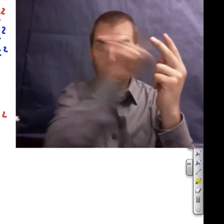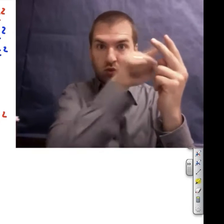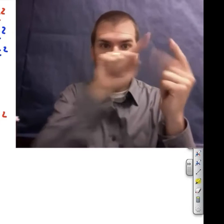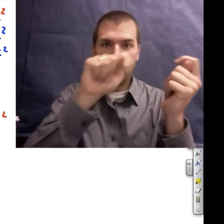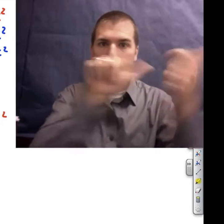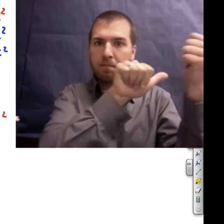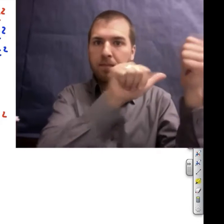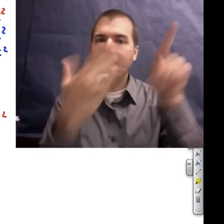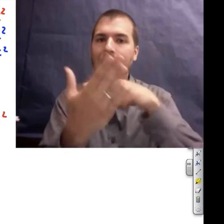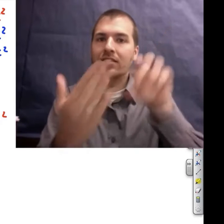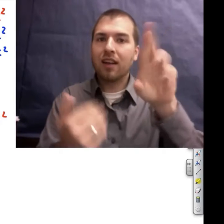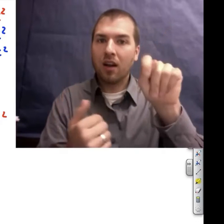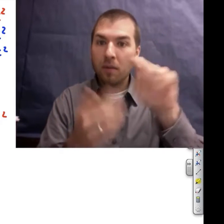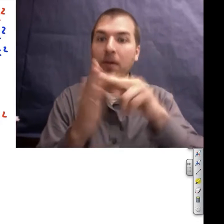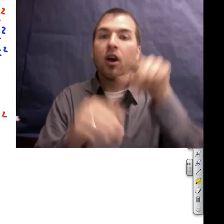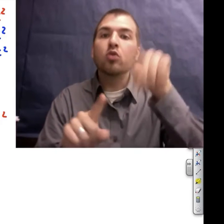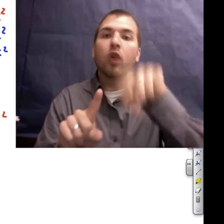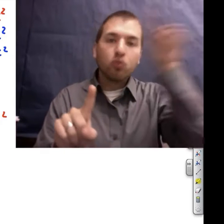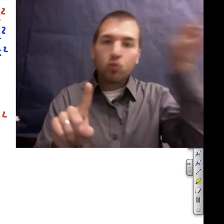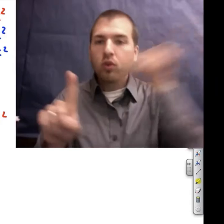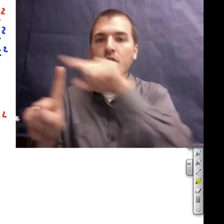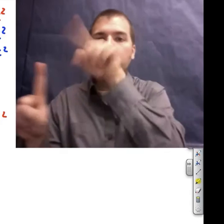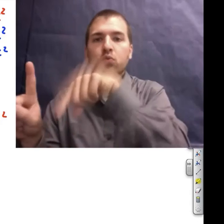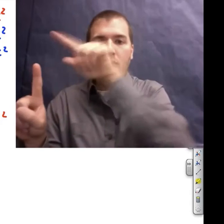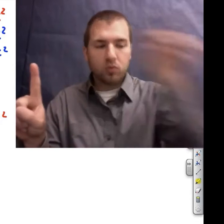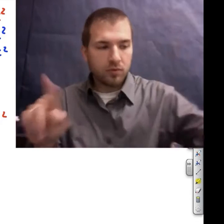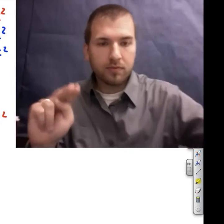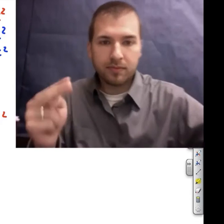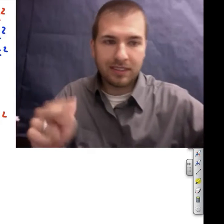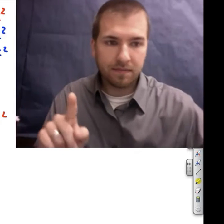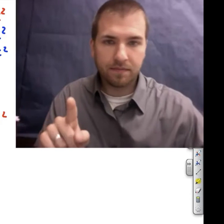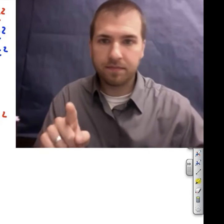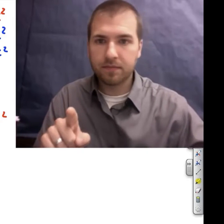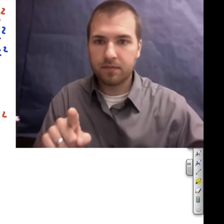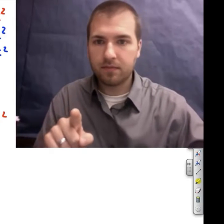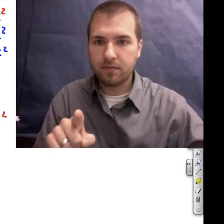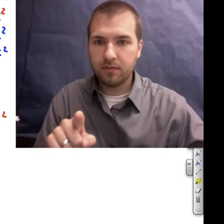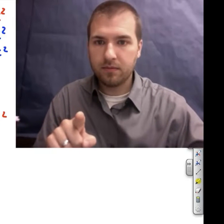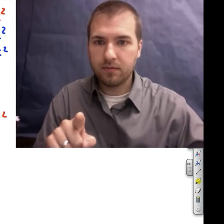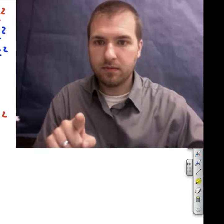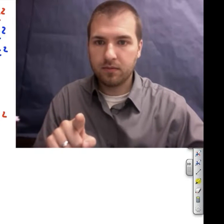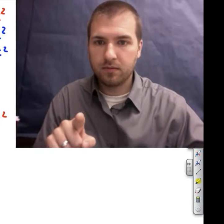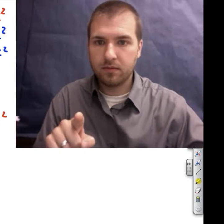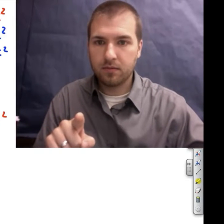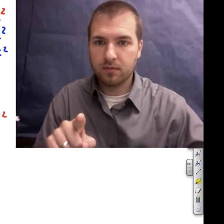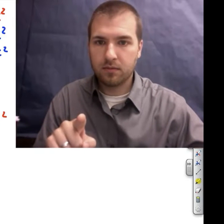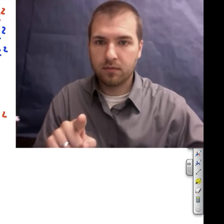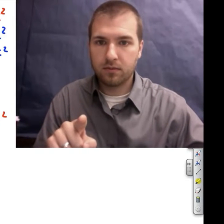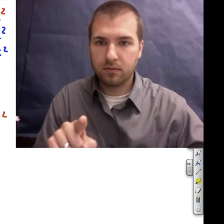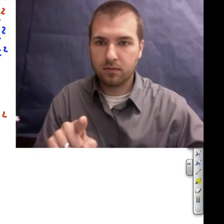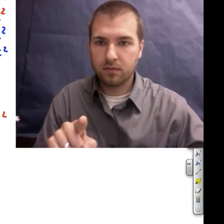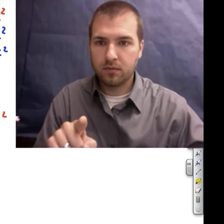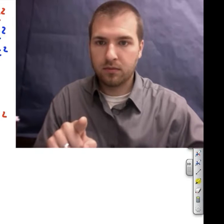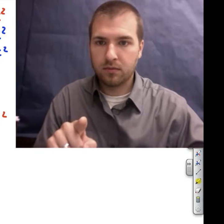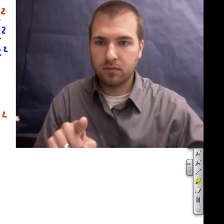So in order to figure out how to reverse a square, you have to square root it. So we have to square root both sides.